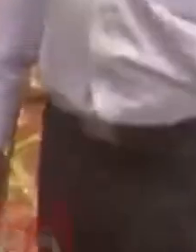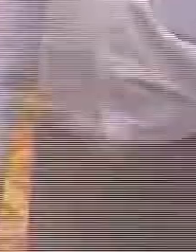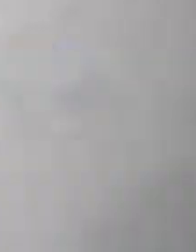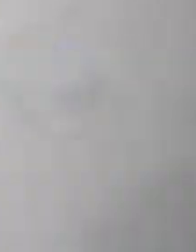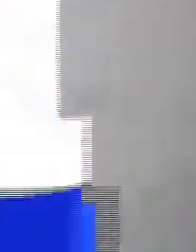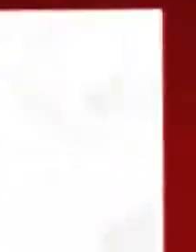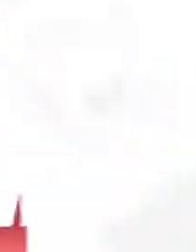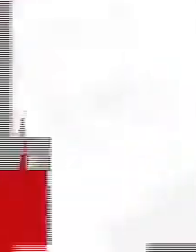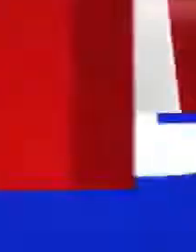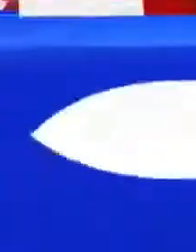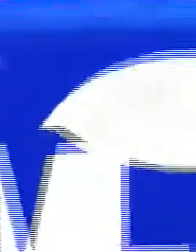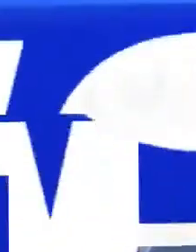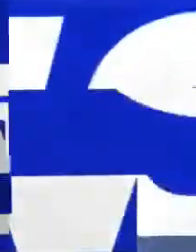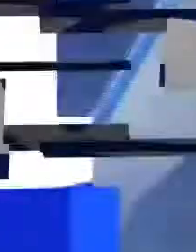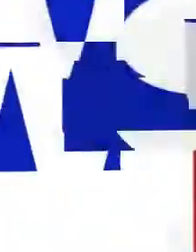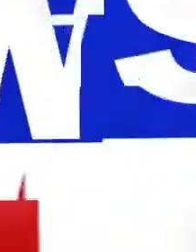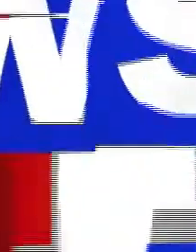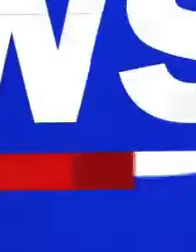up right now.